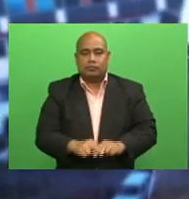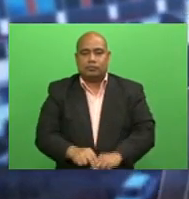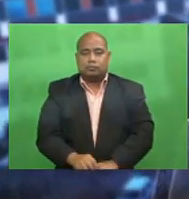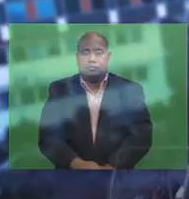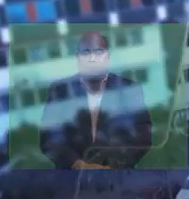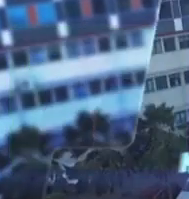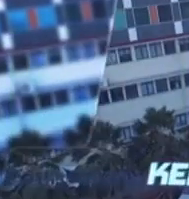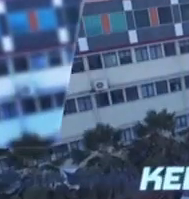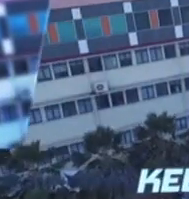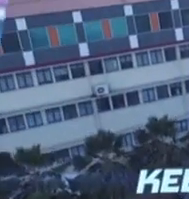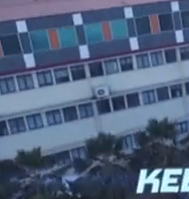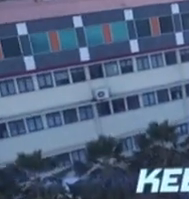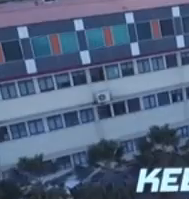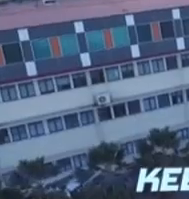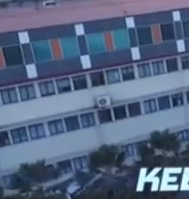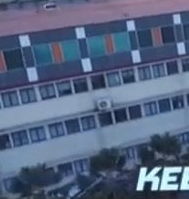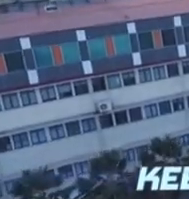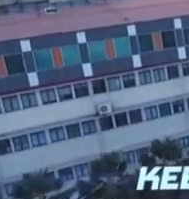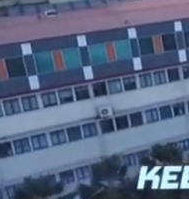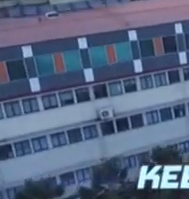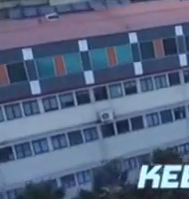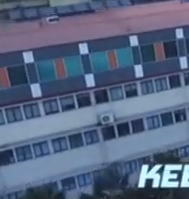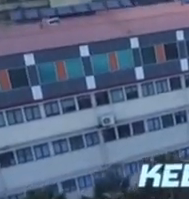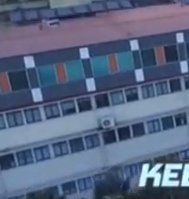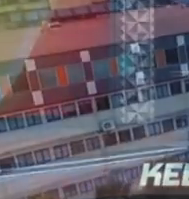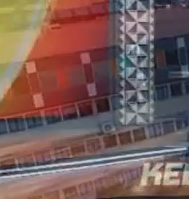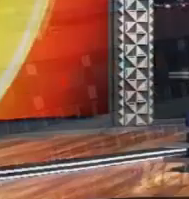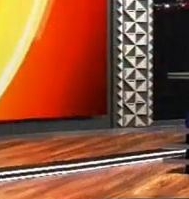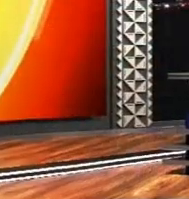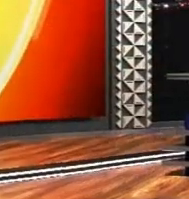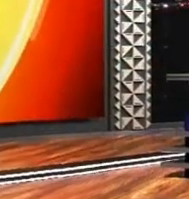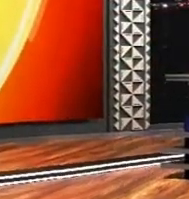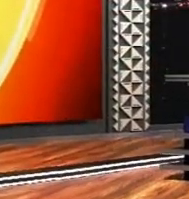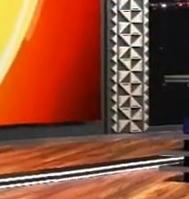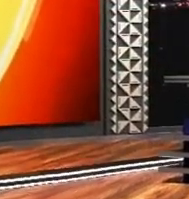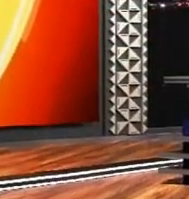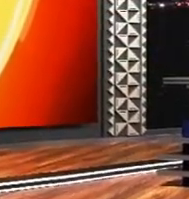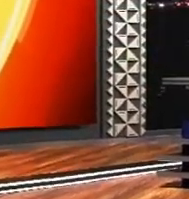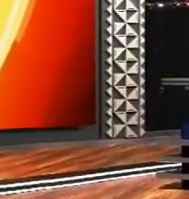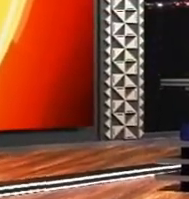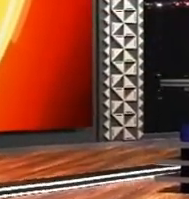From the studios of FBC Suva, Jackie Spate.